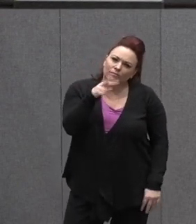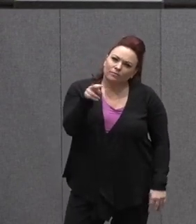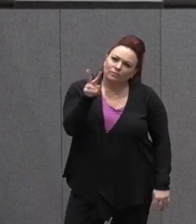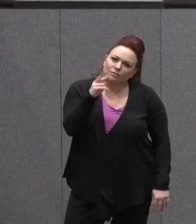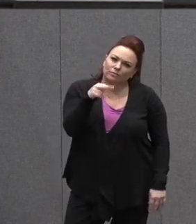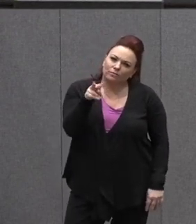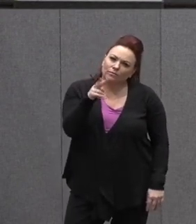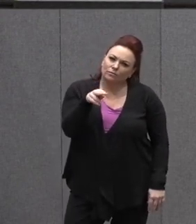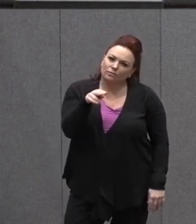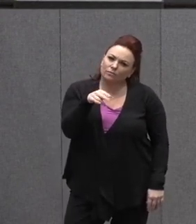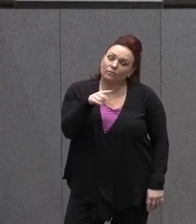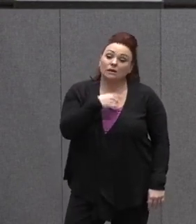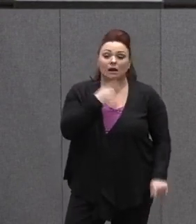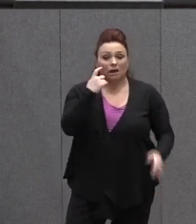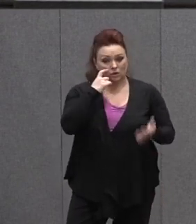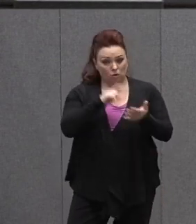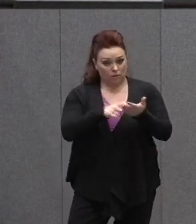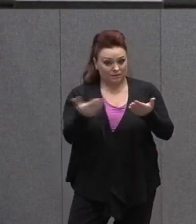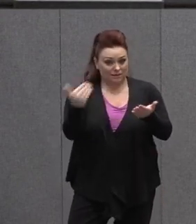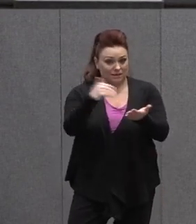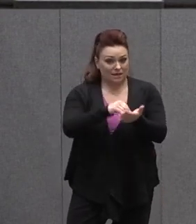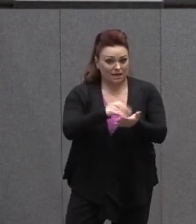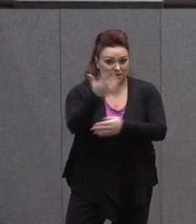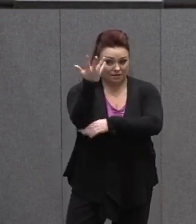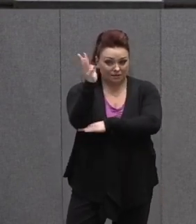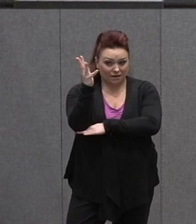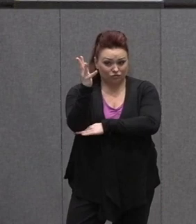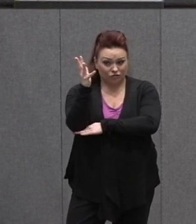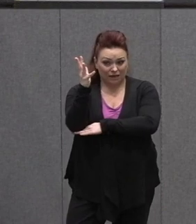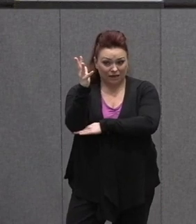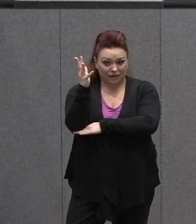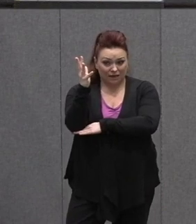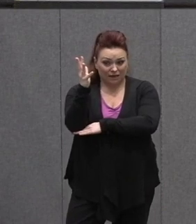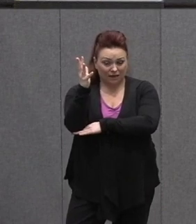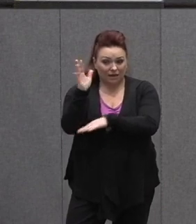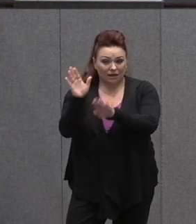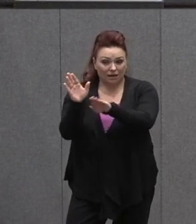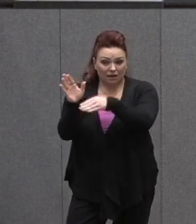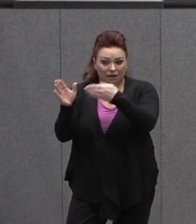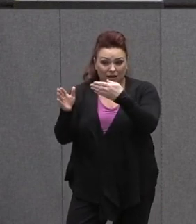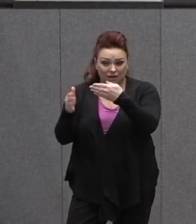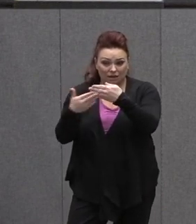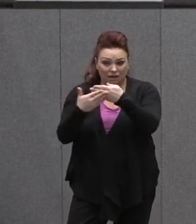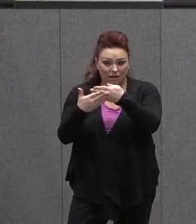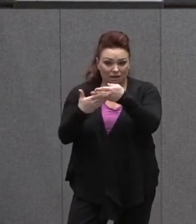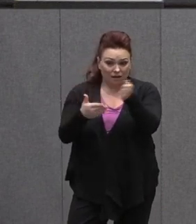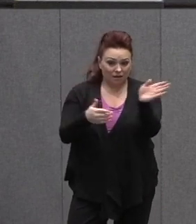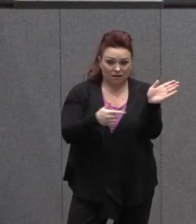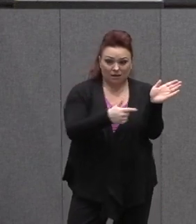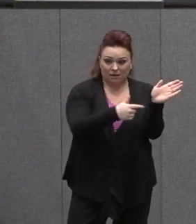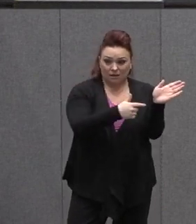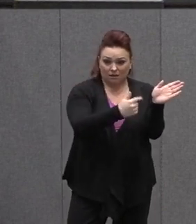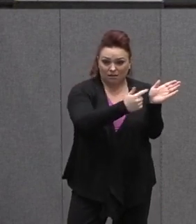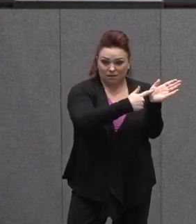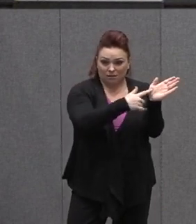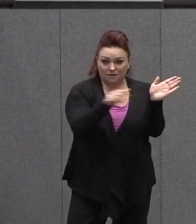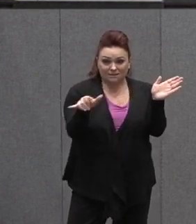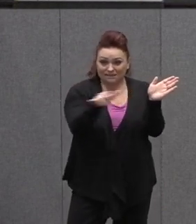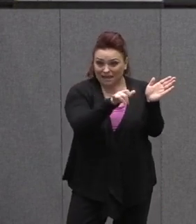Now, I noticed the tree here again is the same tree as the cover. It looks like an